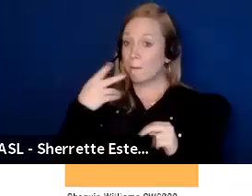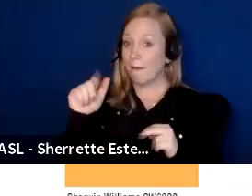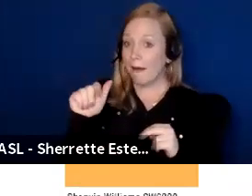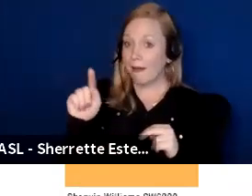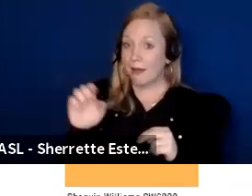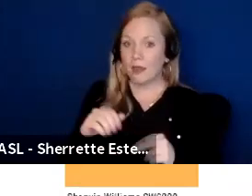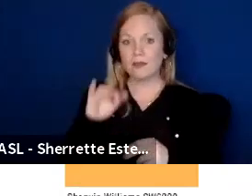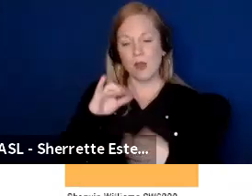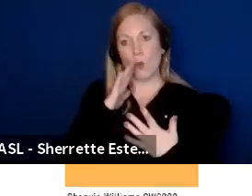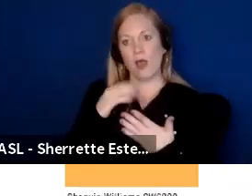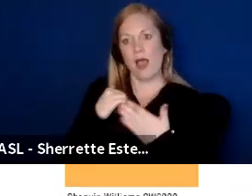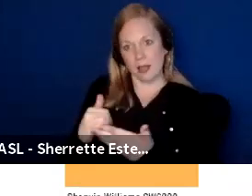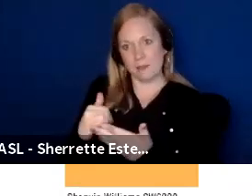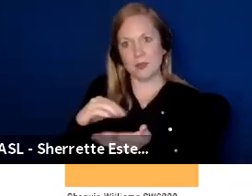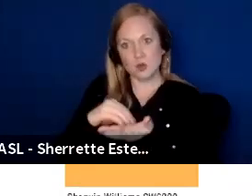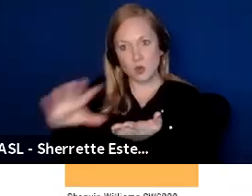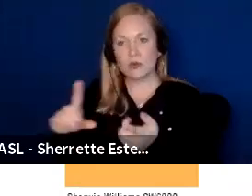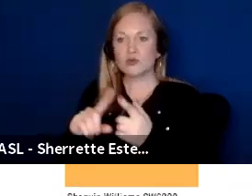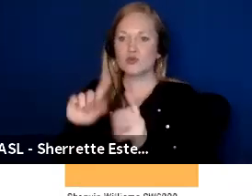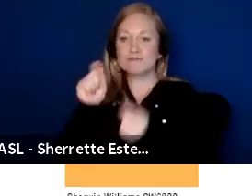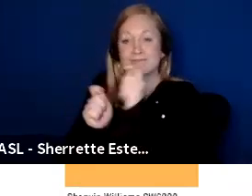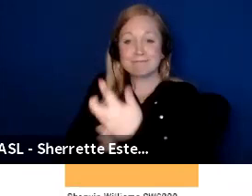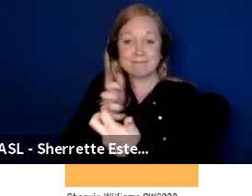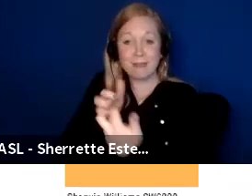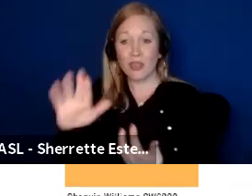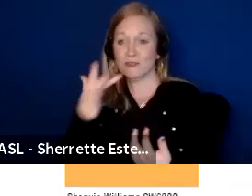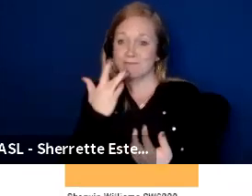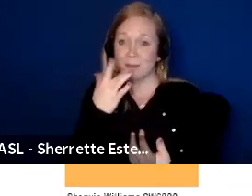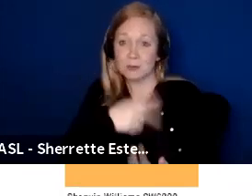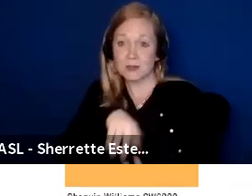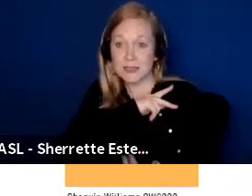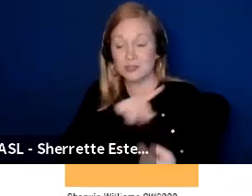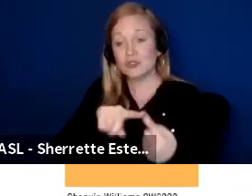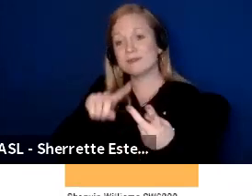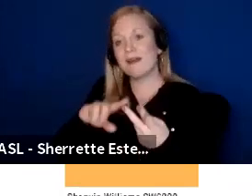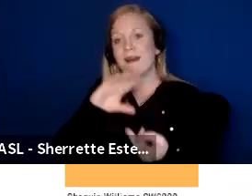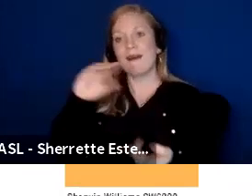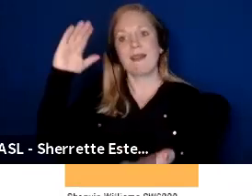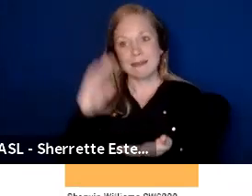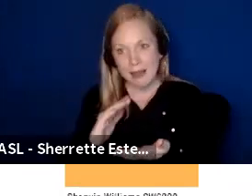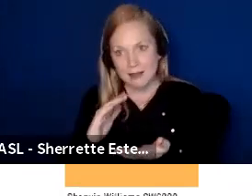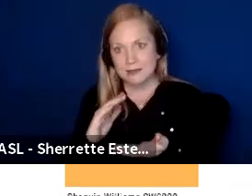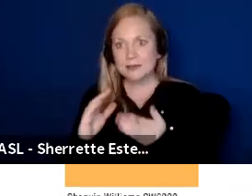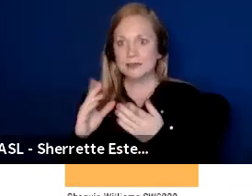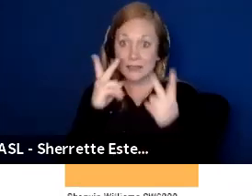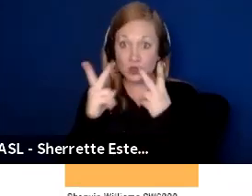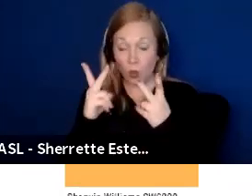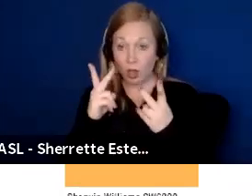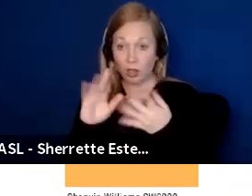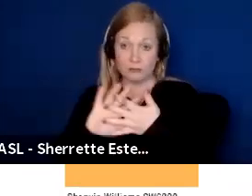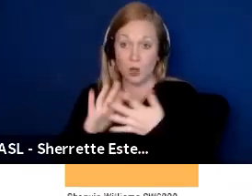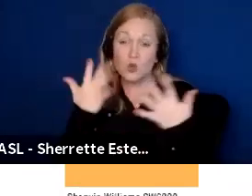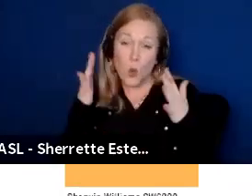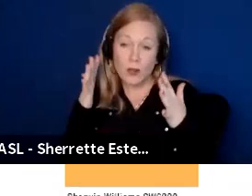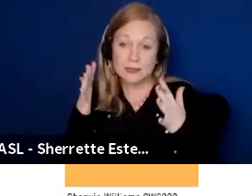does allow for the student to do some personalization, but it also reduces the amount of visual noise, if